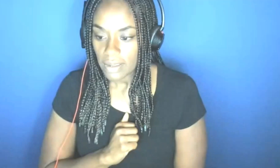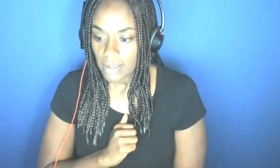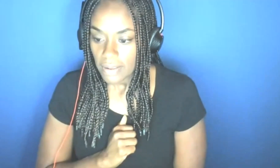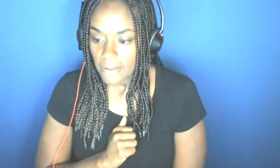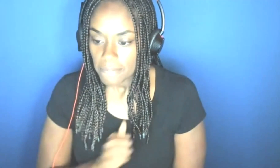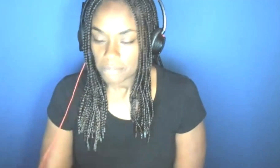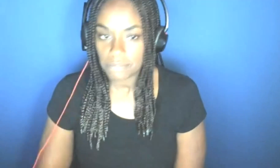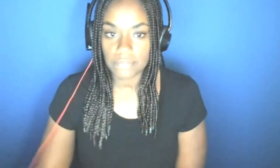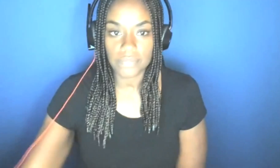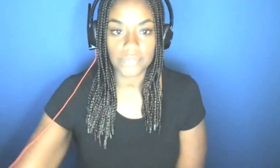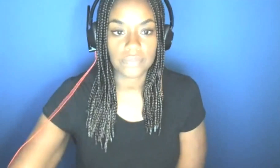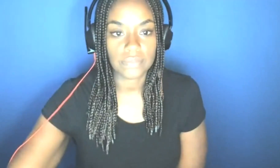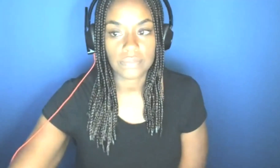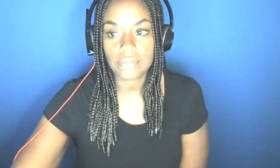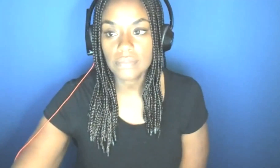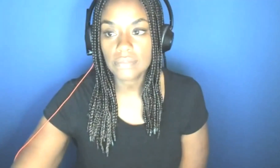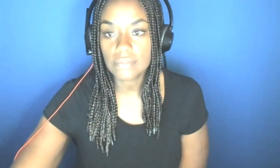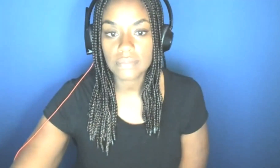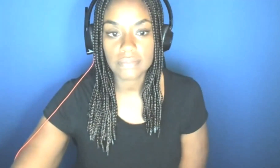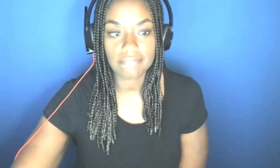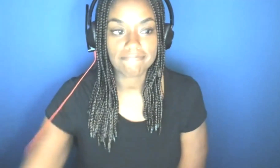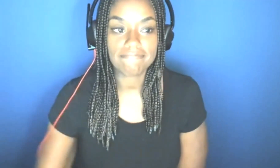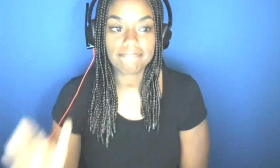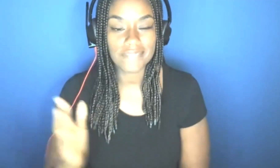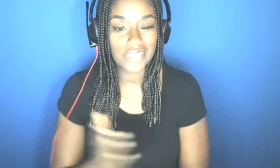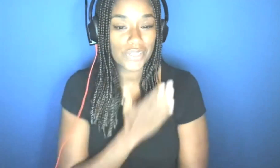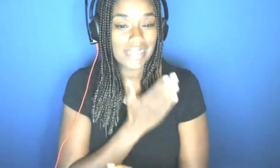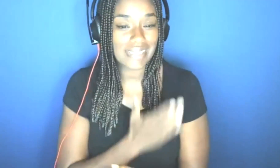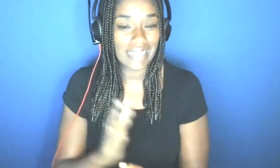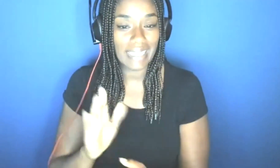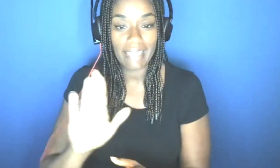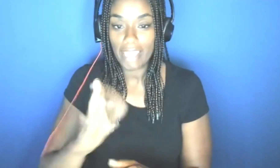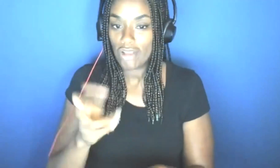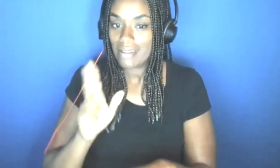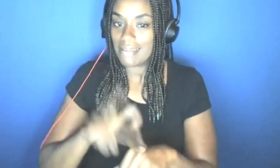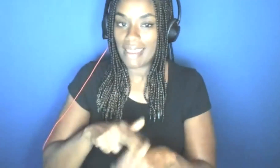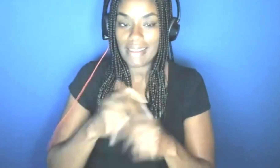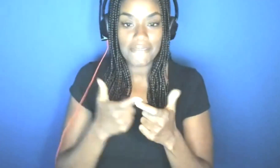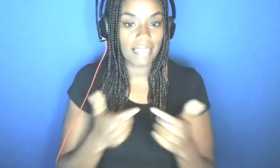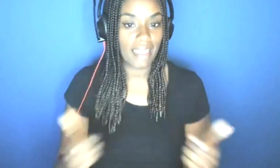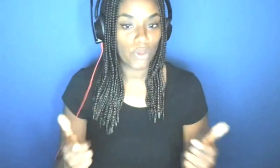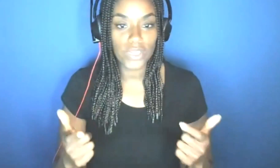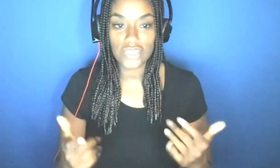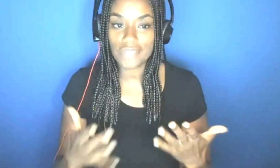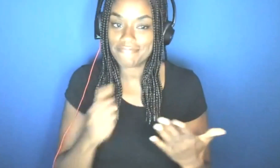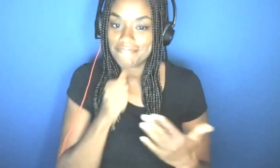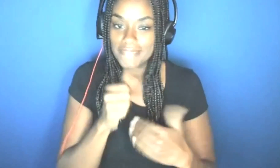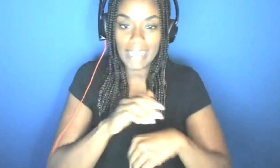We are peata e tuayo ni tu